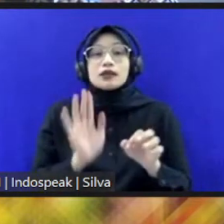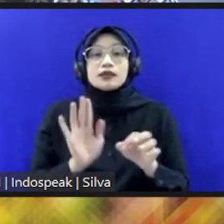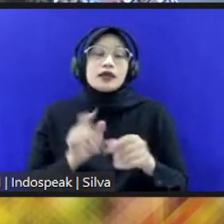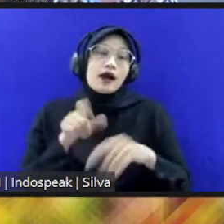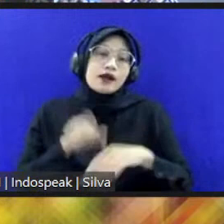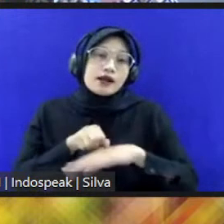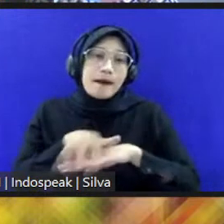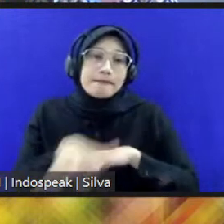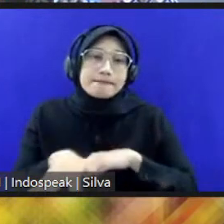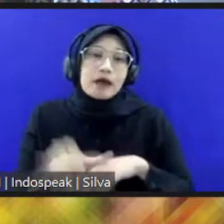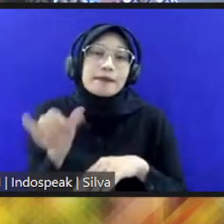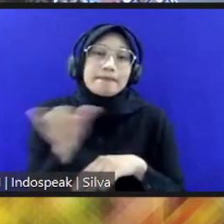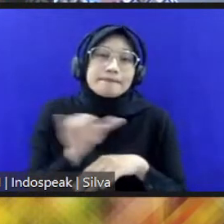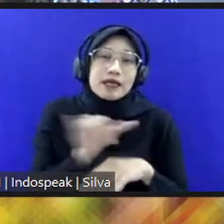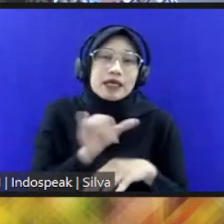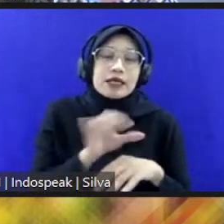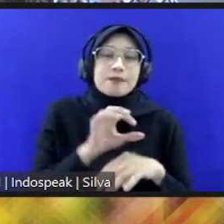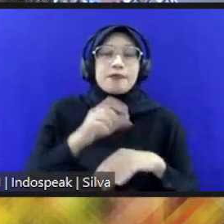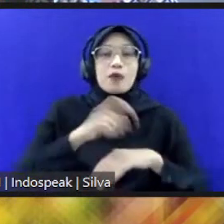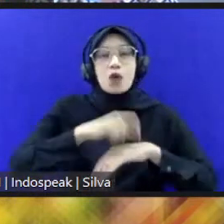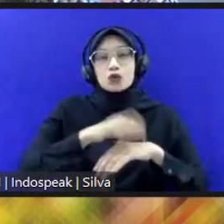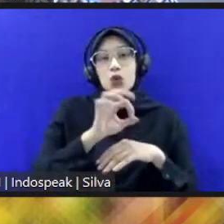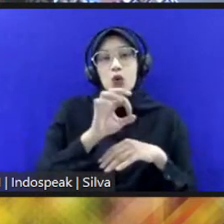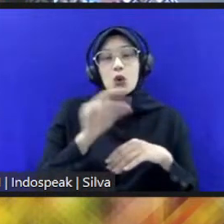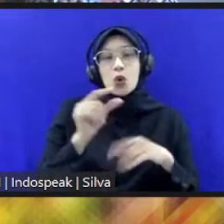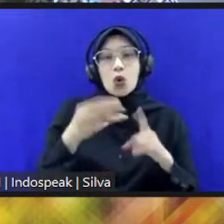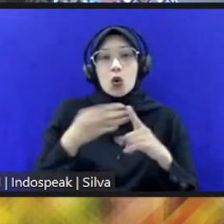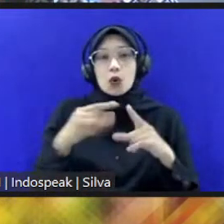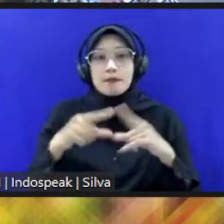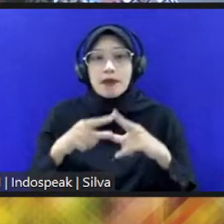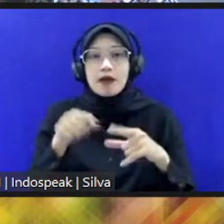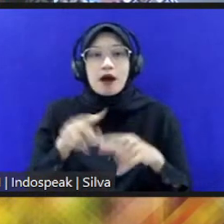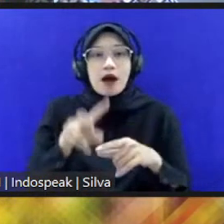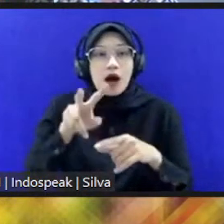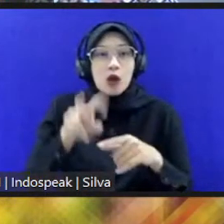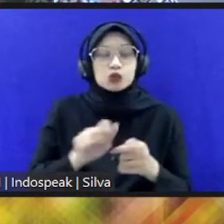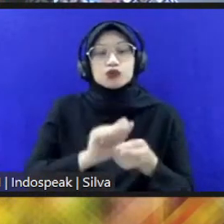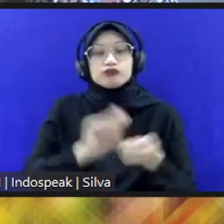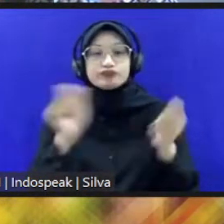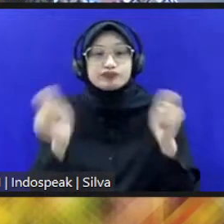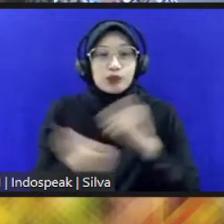moment, as I said in the presentation, it's by no means clear that is the case.